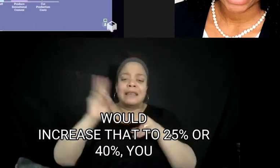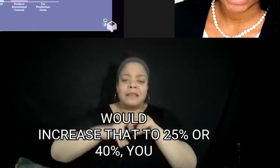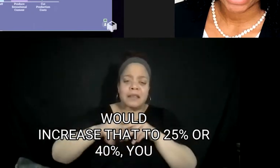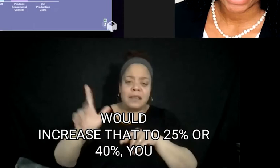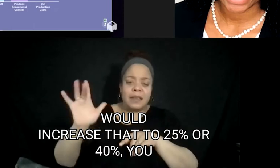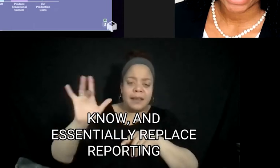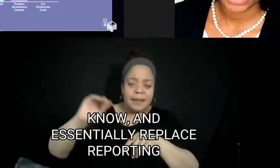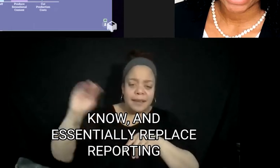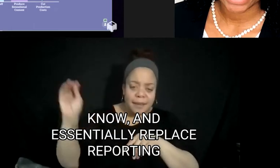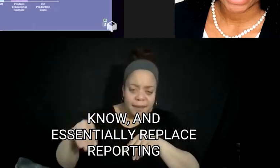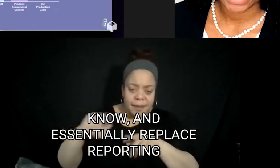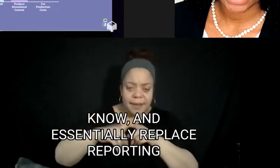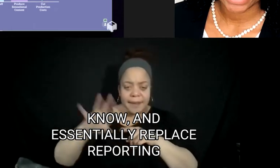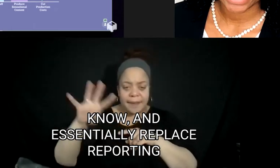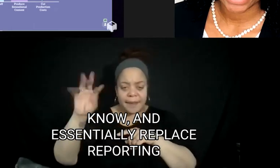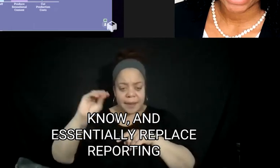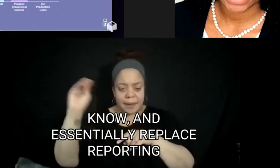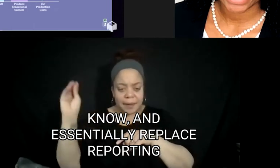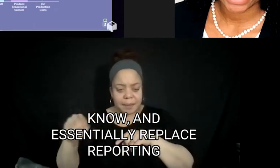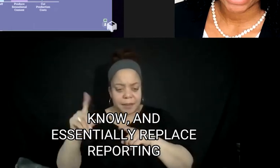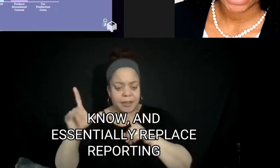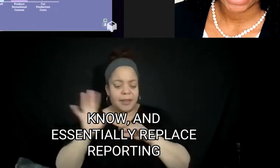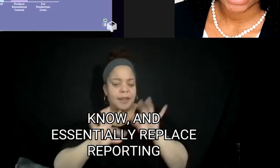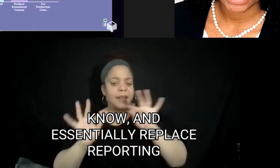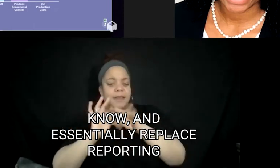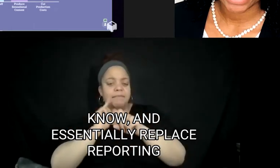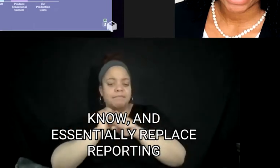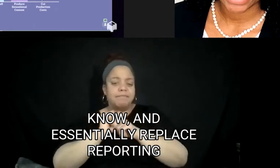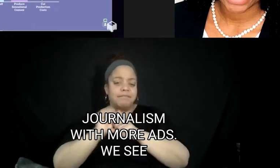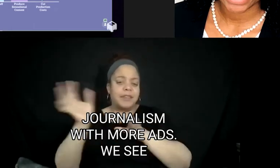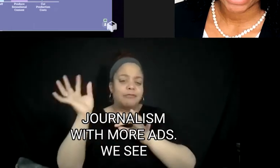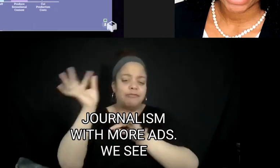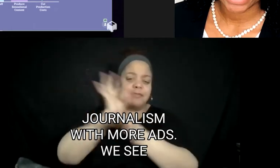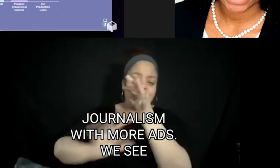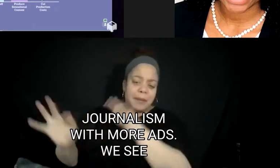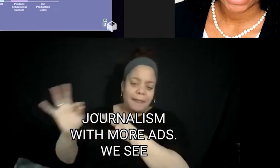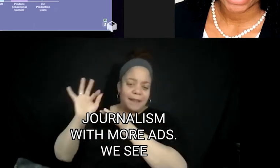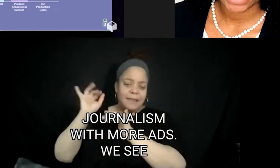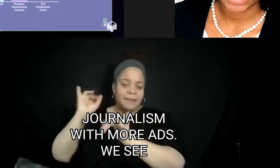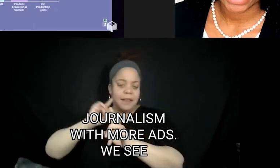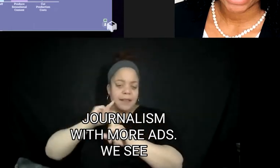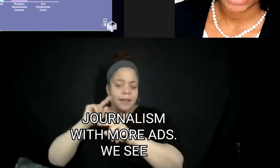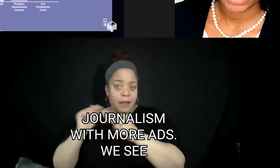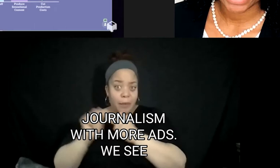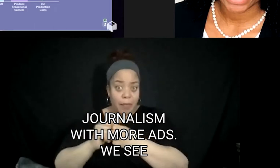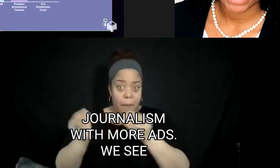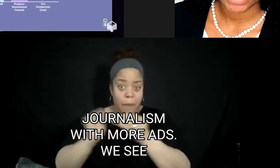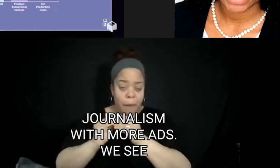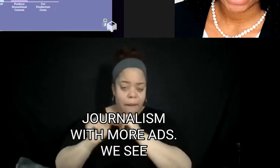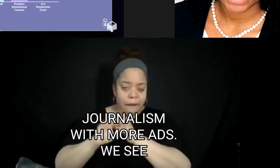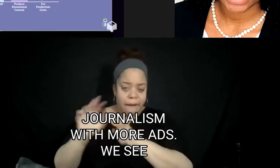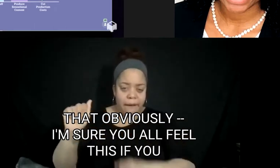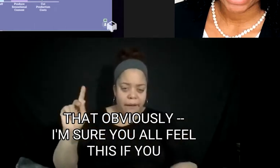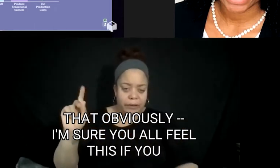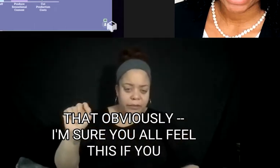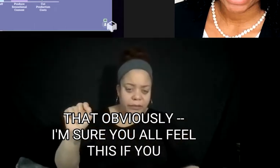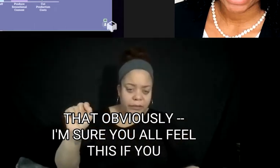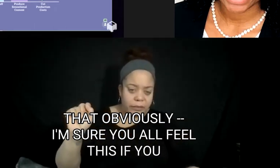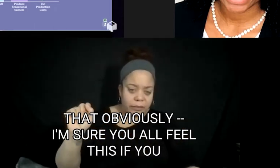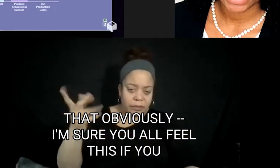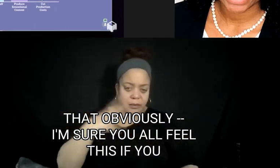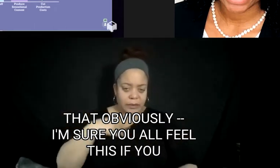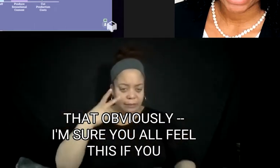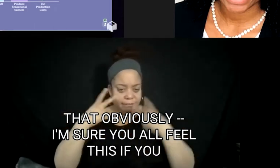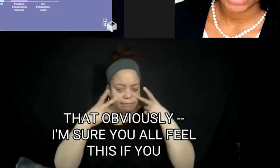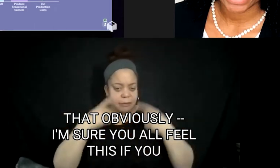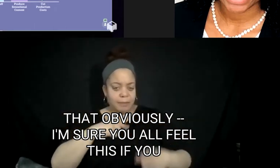ads. We see that obviously, I'm sure you all feel this if you watch live TV, the ads will just never stop or anytime you watch the Super